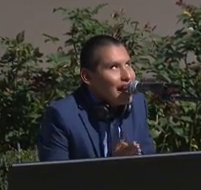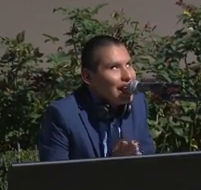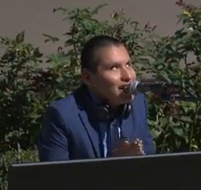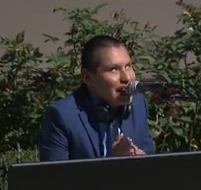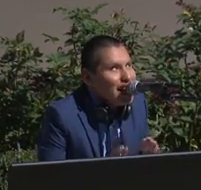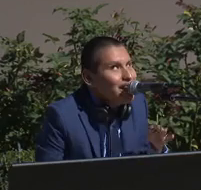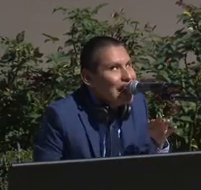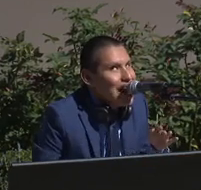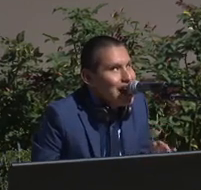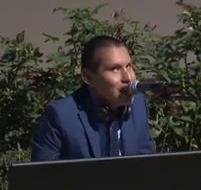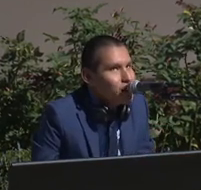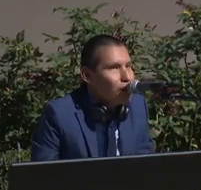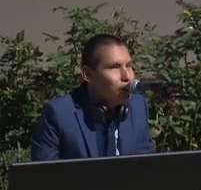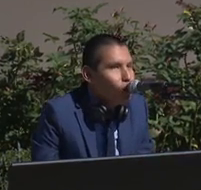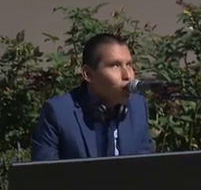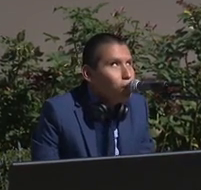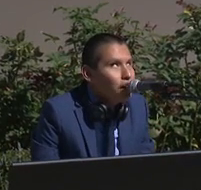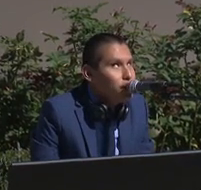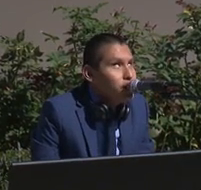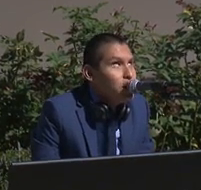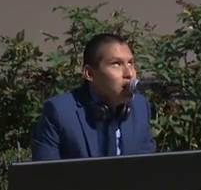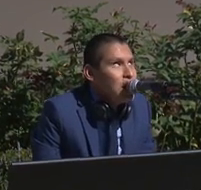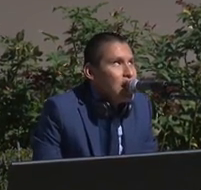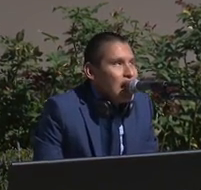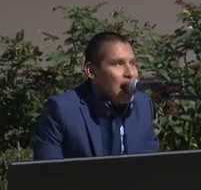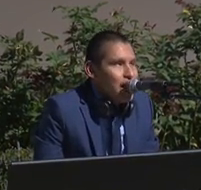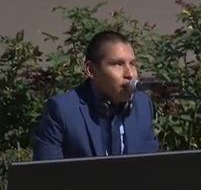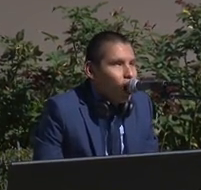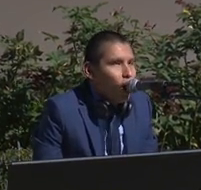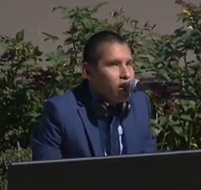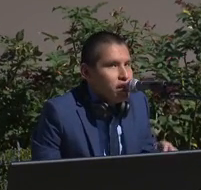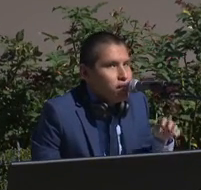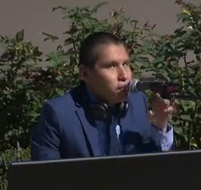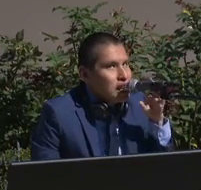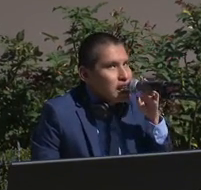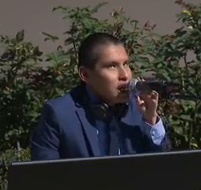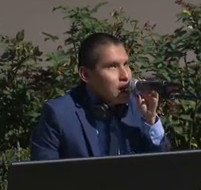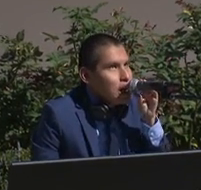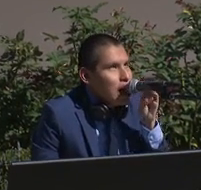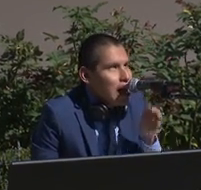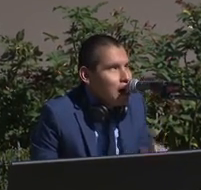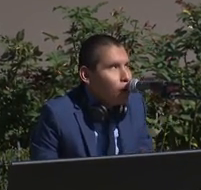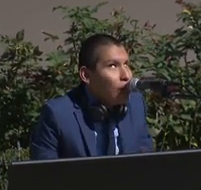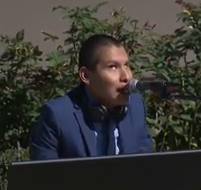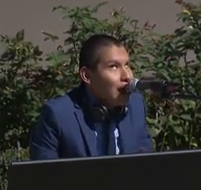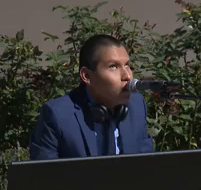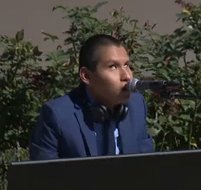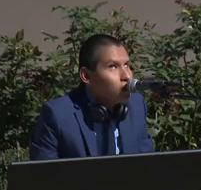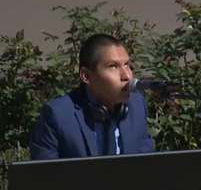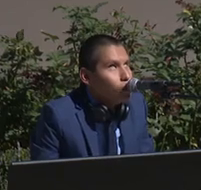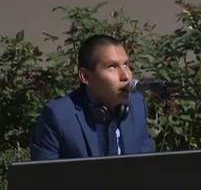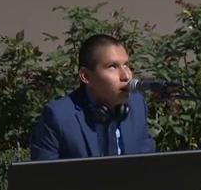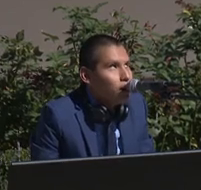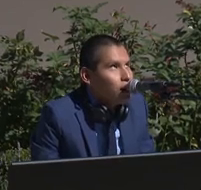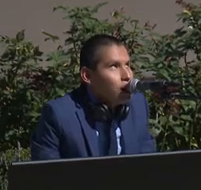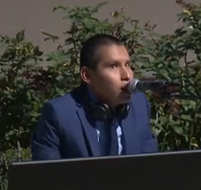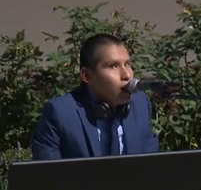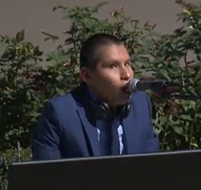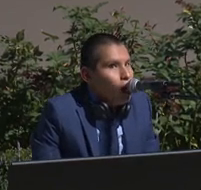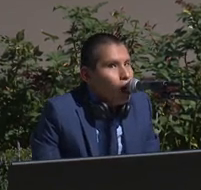Hey, I like to hear that. It's my total pleasure and honor to be here in the White House